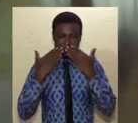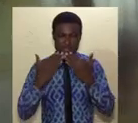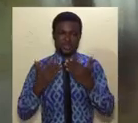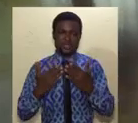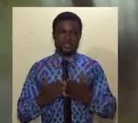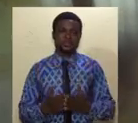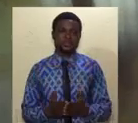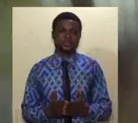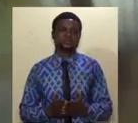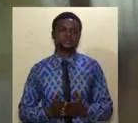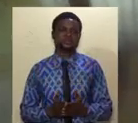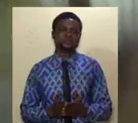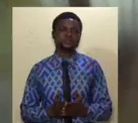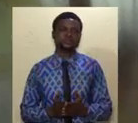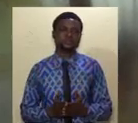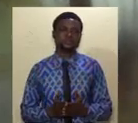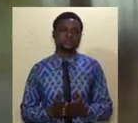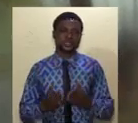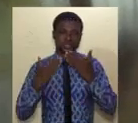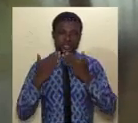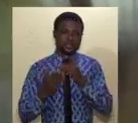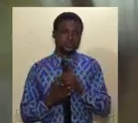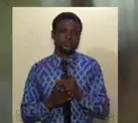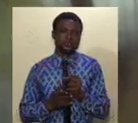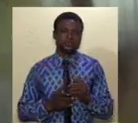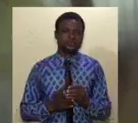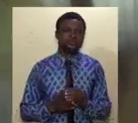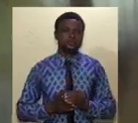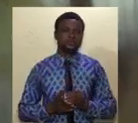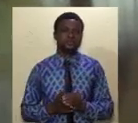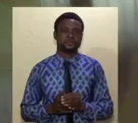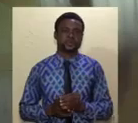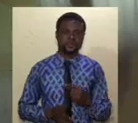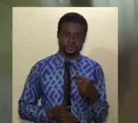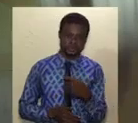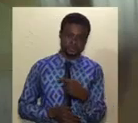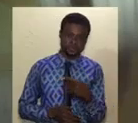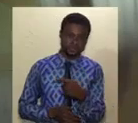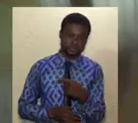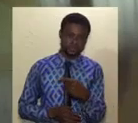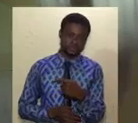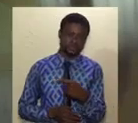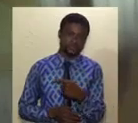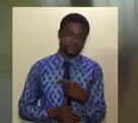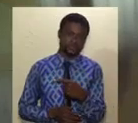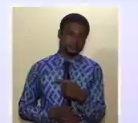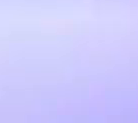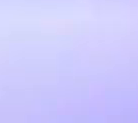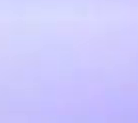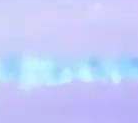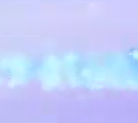Thank you so much for having me. Yes, we're looking forward to seeing you next time. Thank you so much. Hold on and take a look.